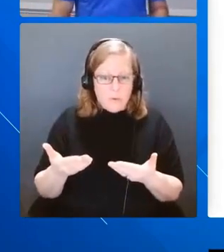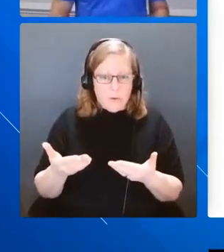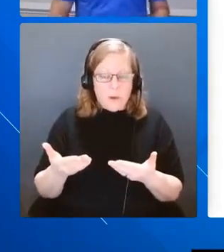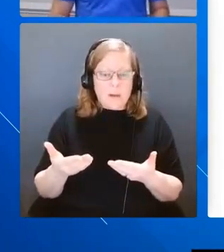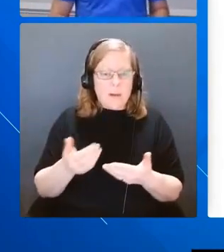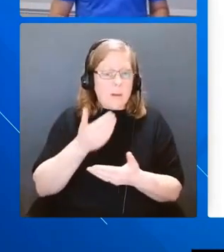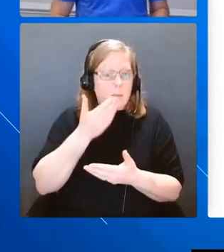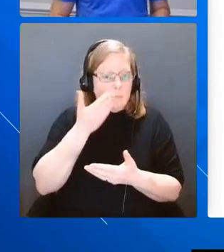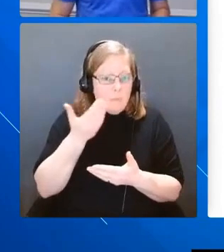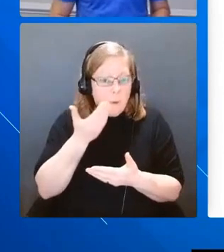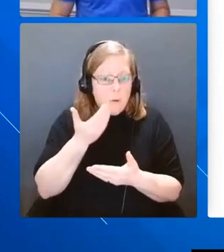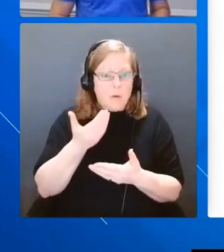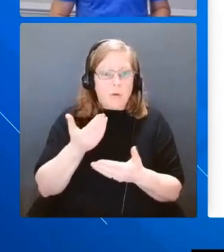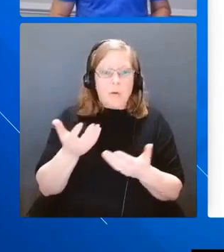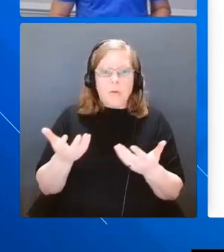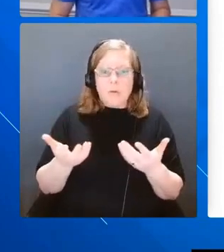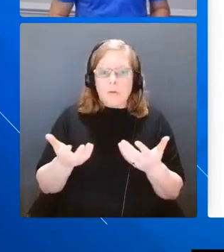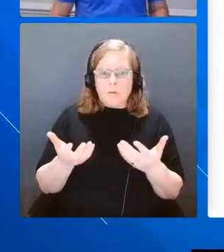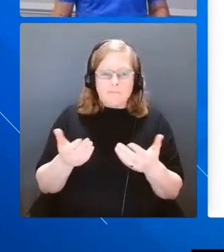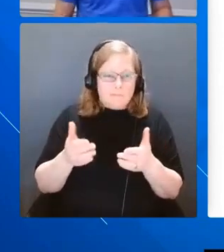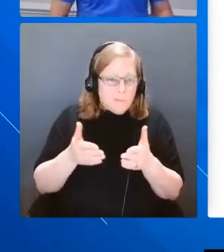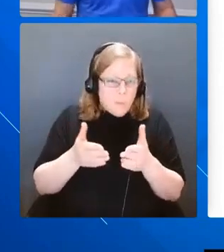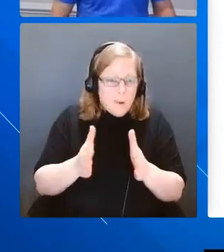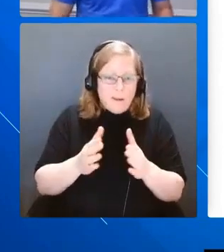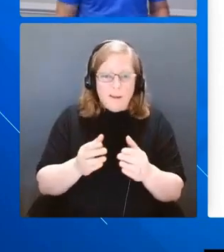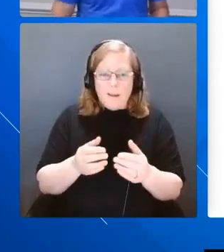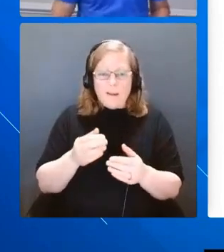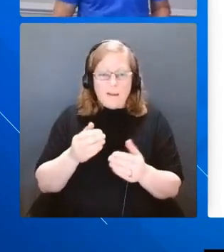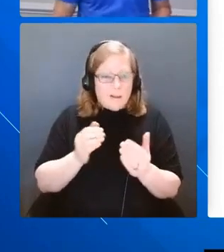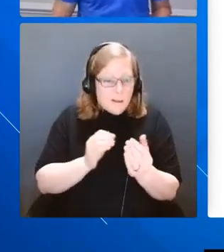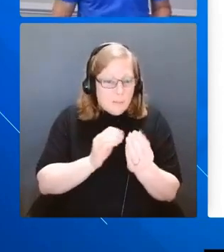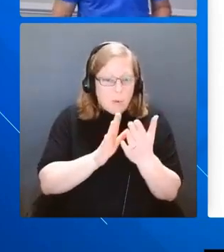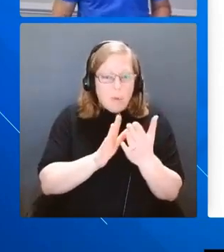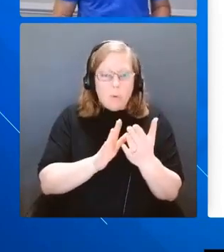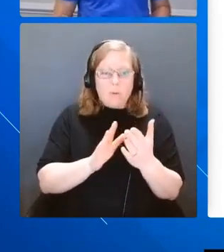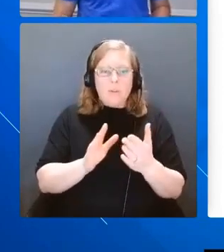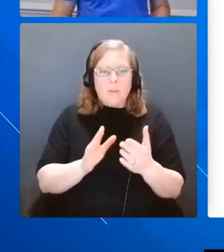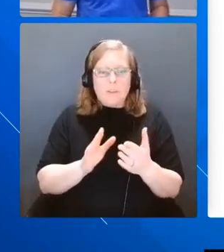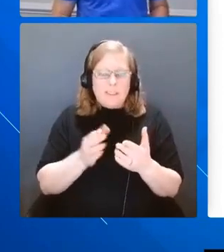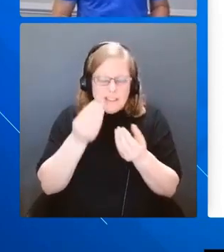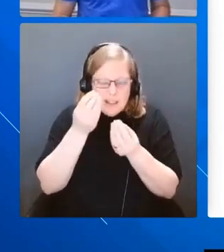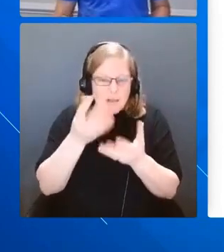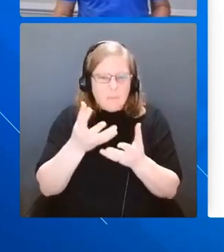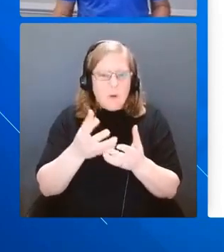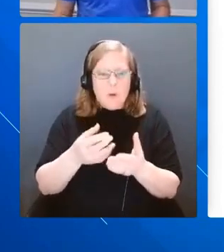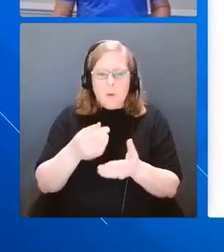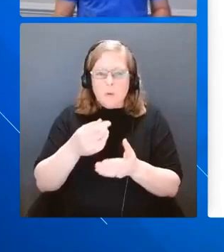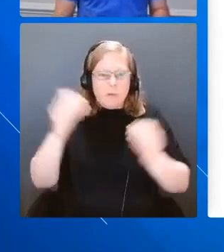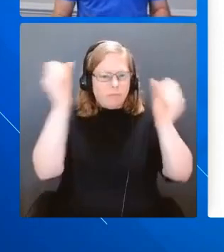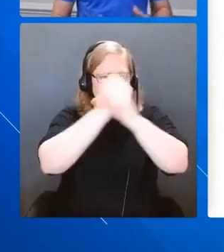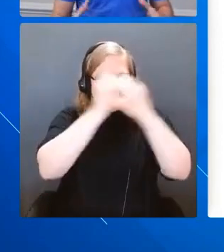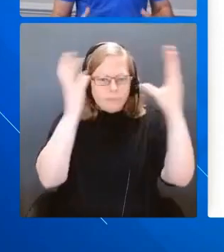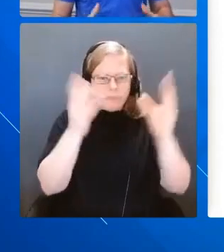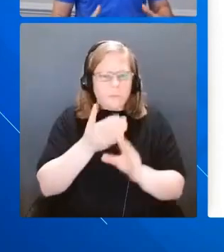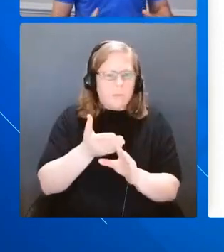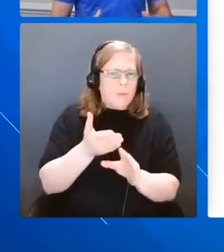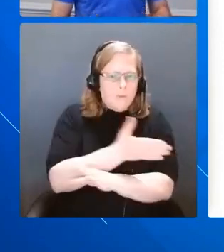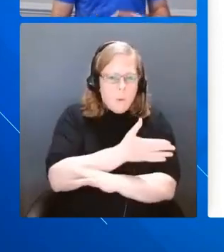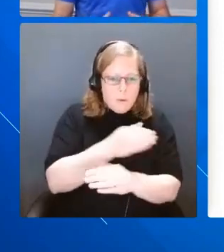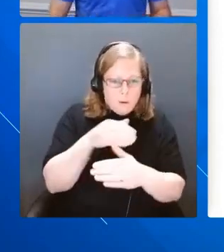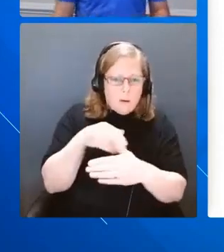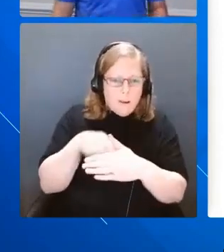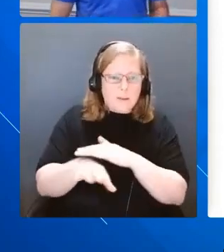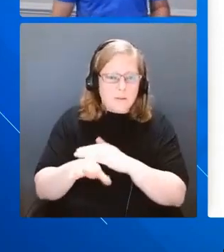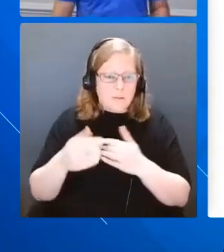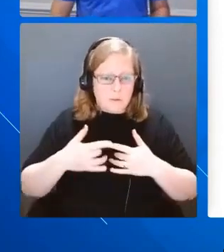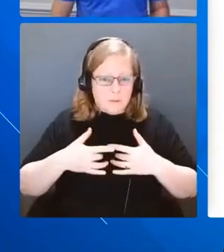experience that gives attendees a sense of what the event will be like ahead of time. Things like video clips from past events, maybe maps of the building